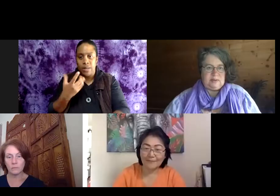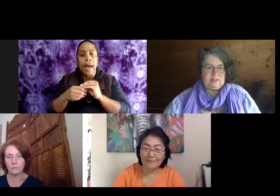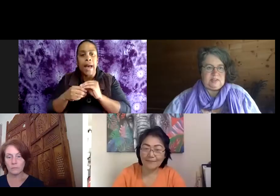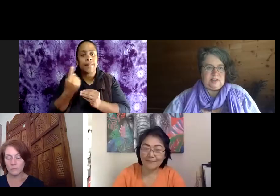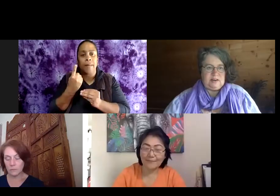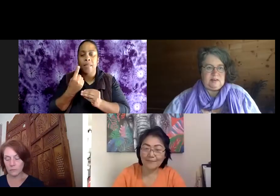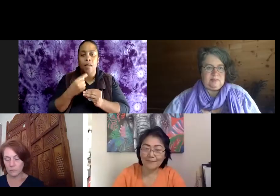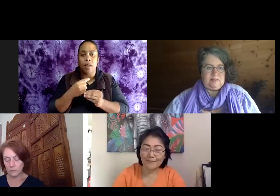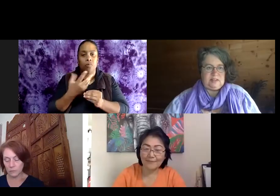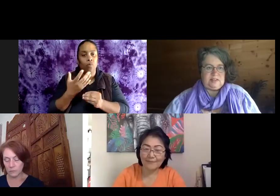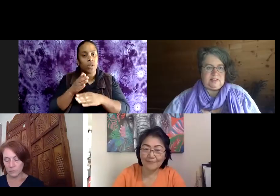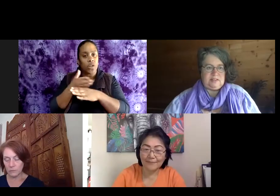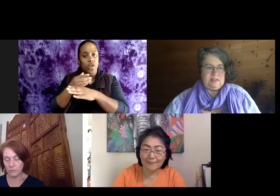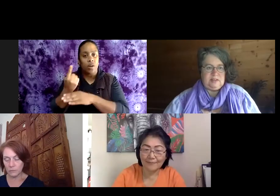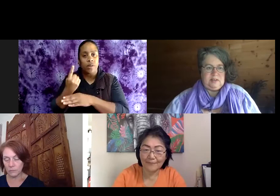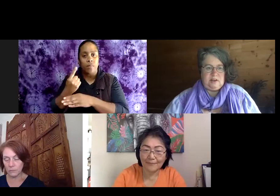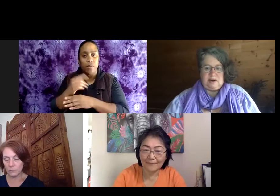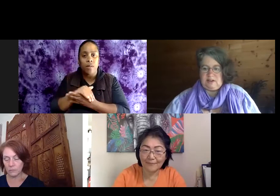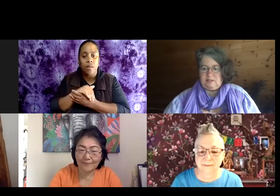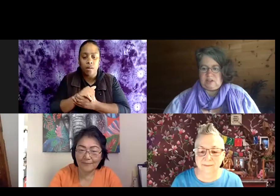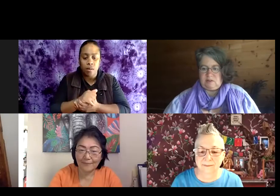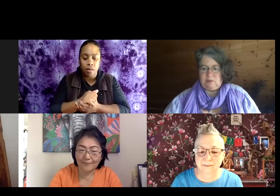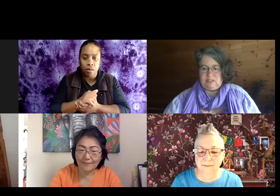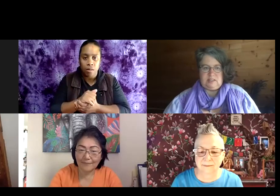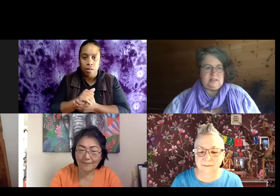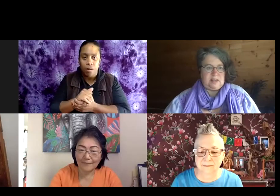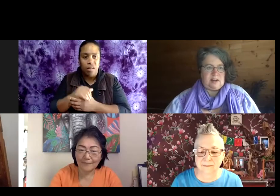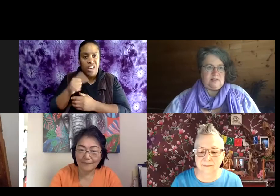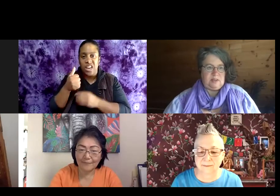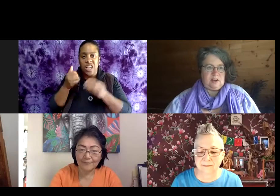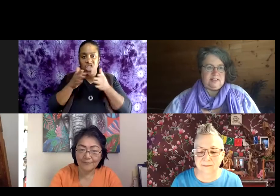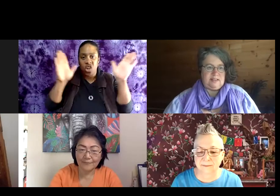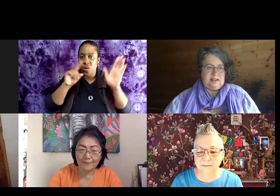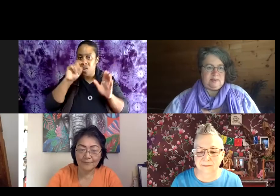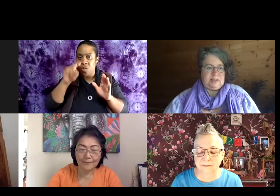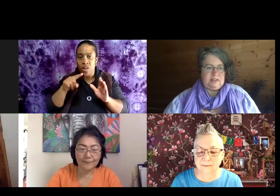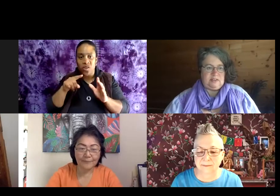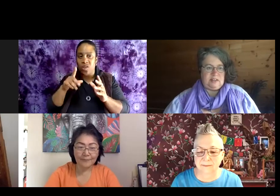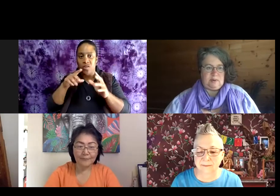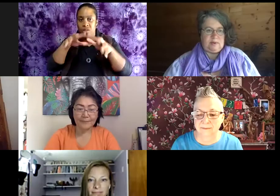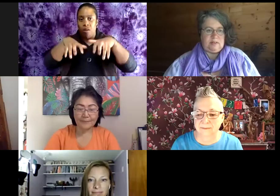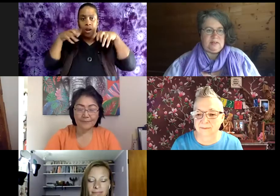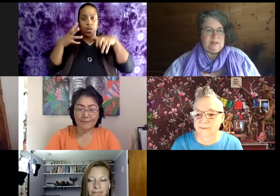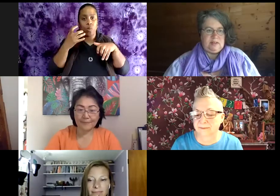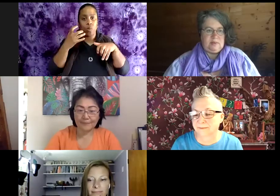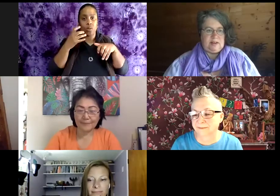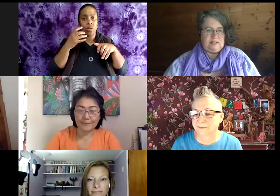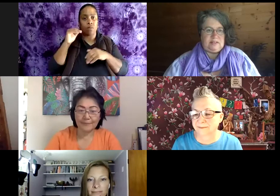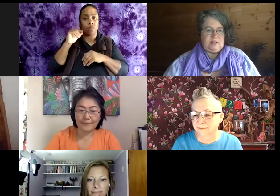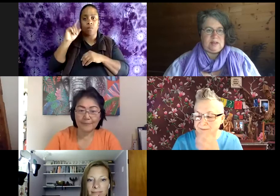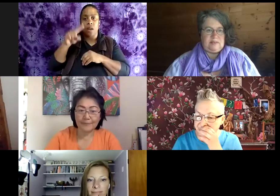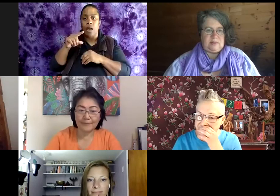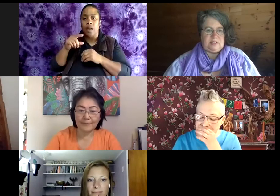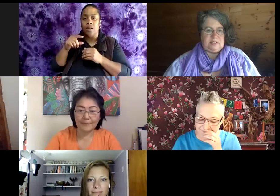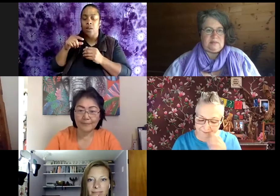else they want to share, practitioners? Or any other general questions that any of you in the audience have that we can address while we're waiting to